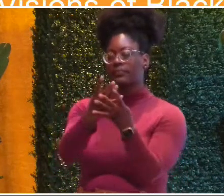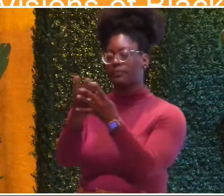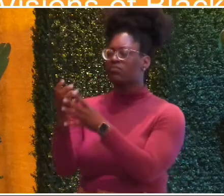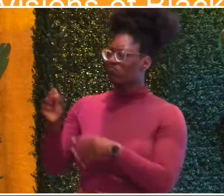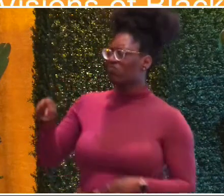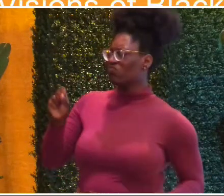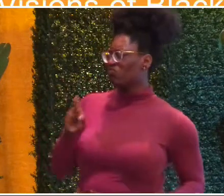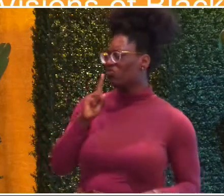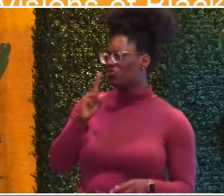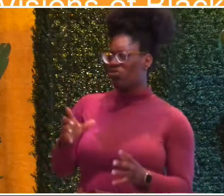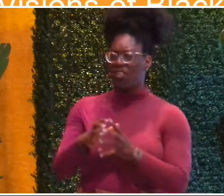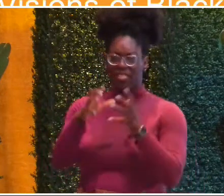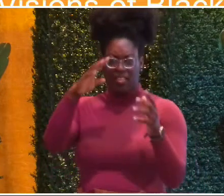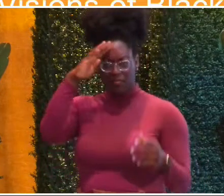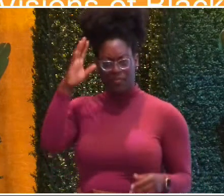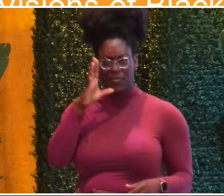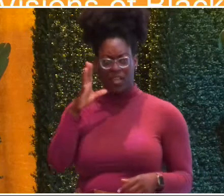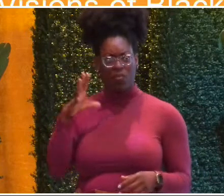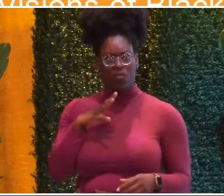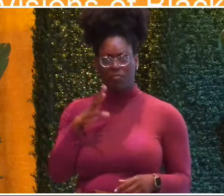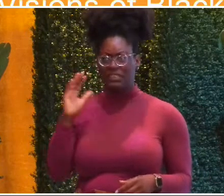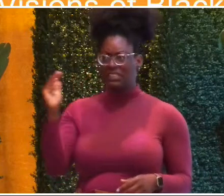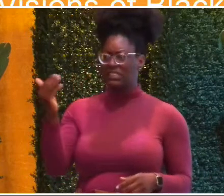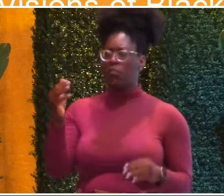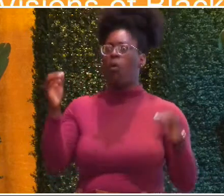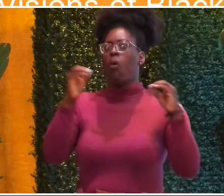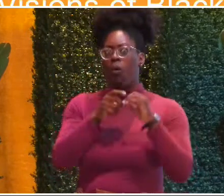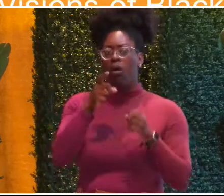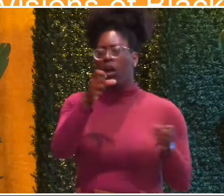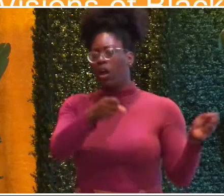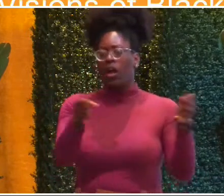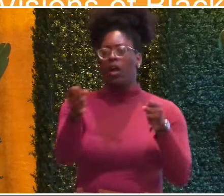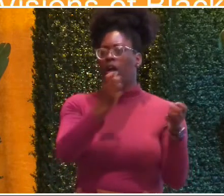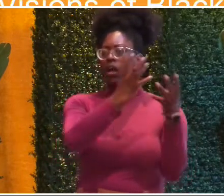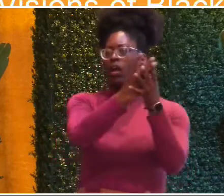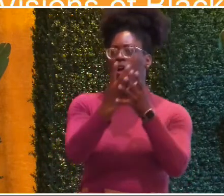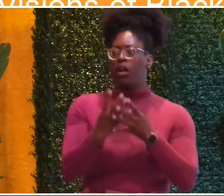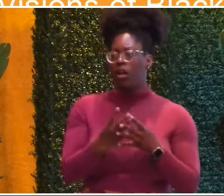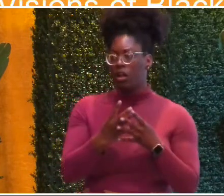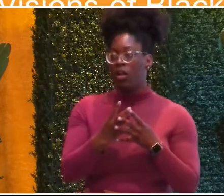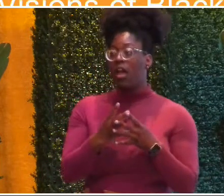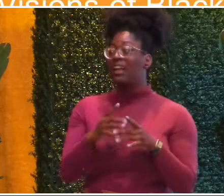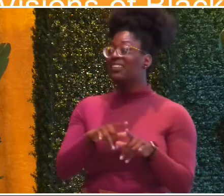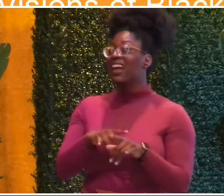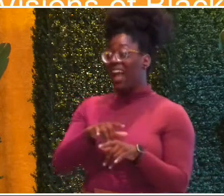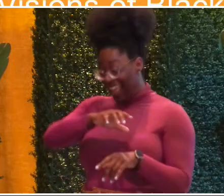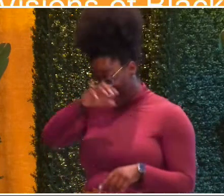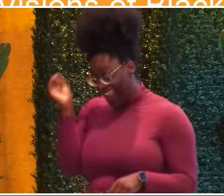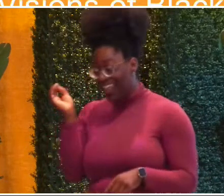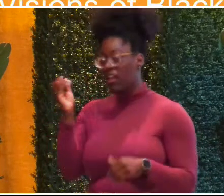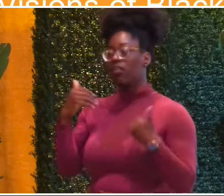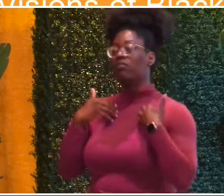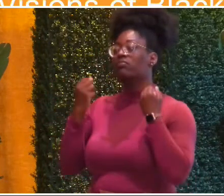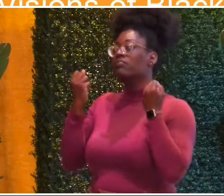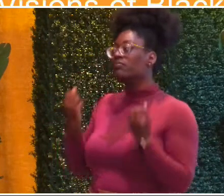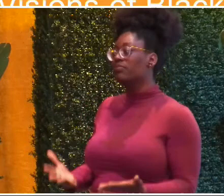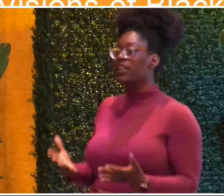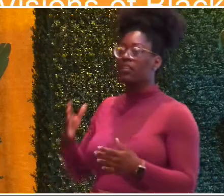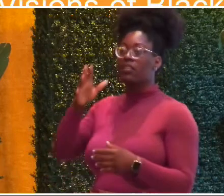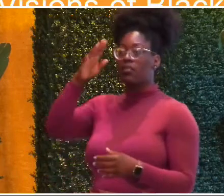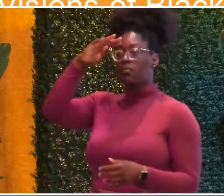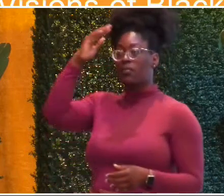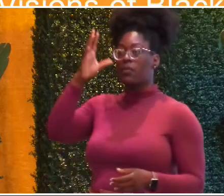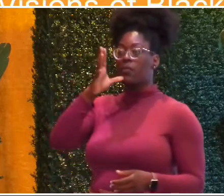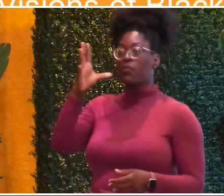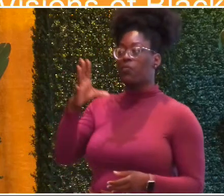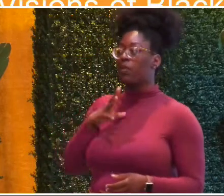up in prisons, but even more Black women stuck at home being evicted as a result of the fact that they no longer have